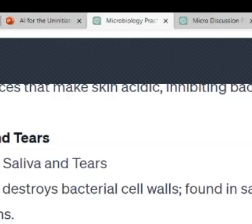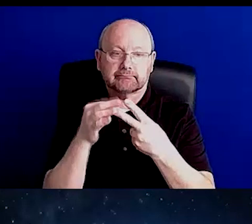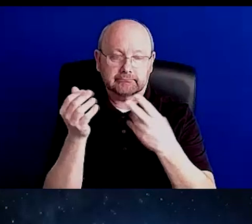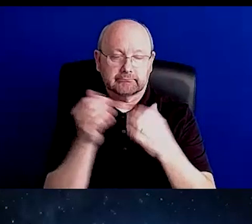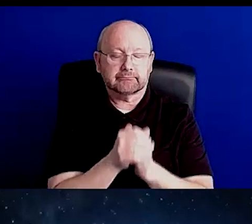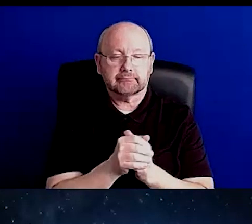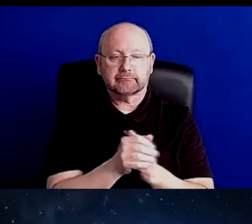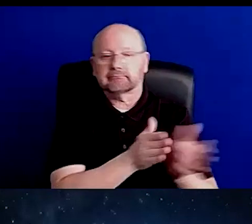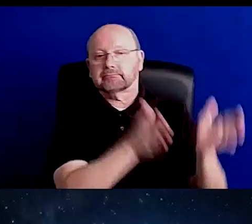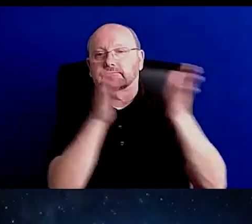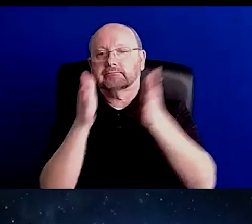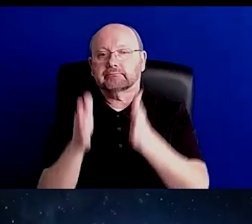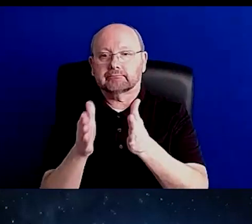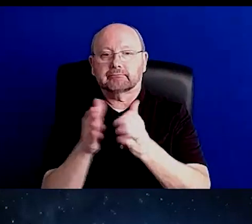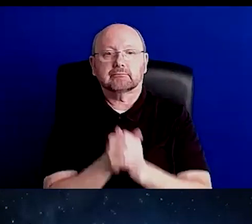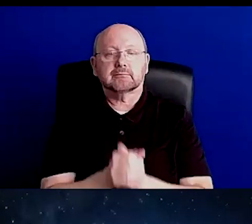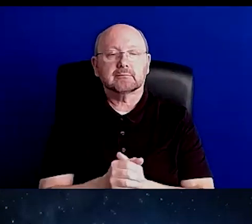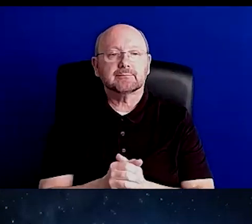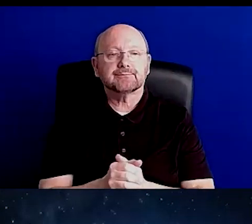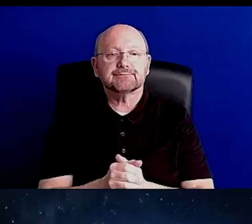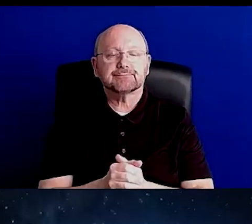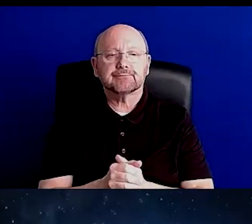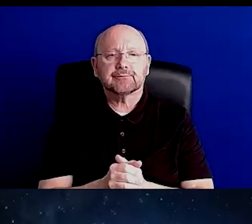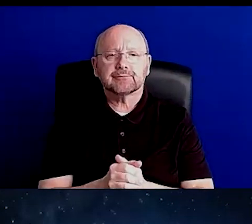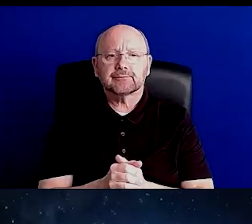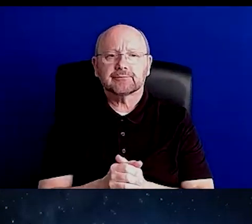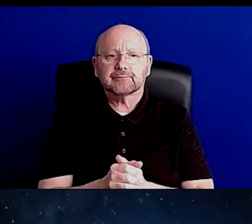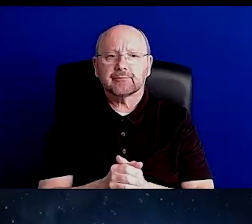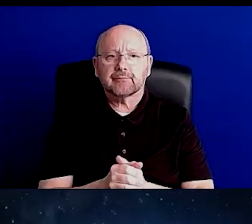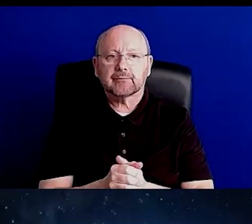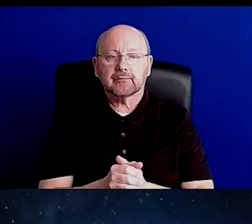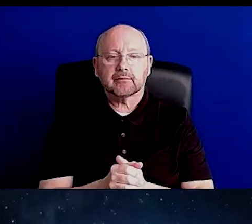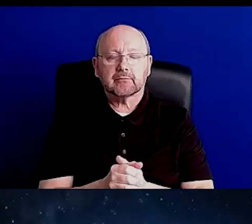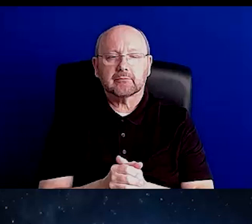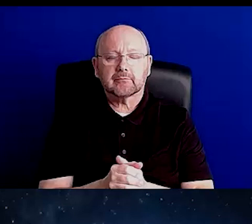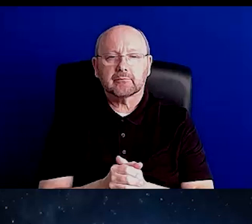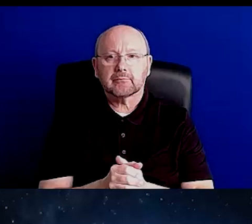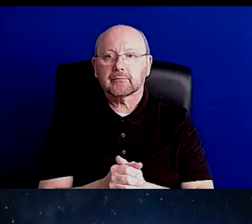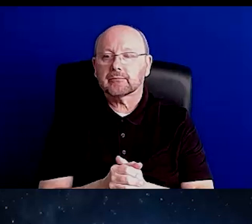gonna show mine. This is I think